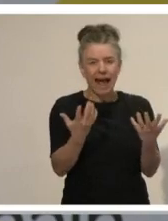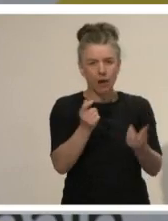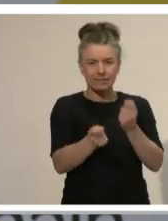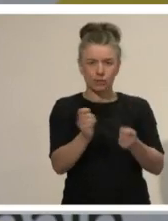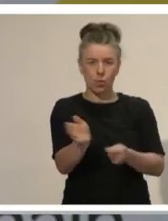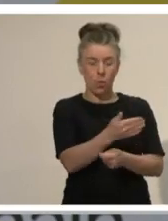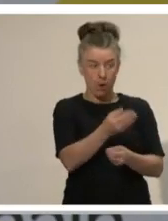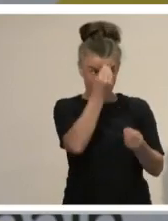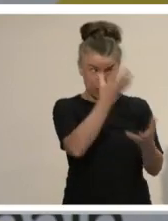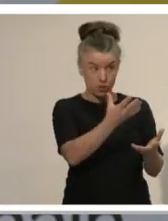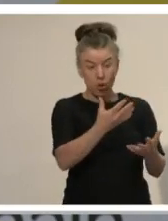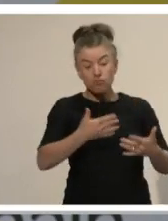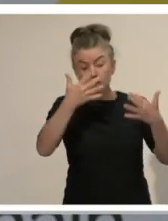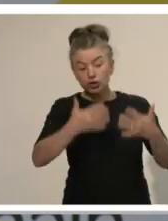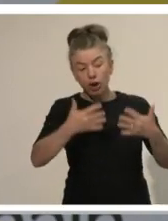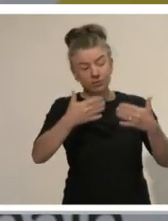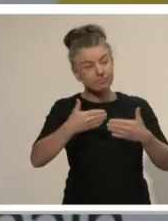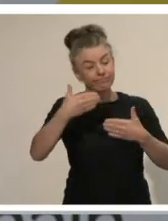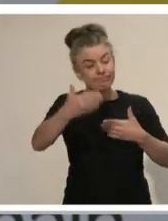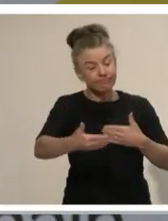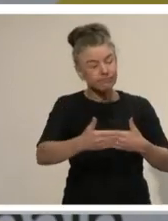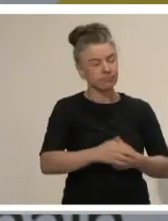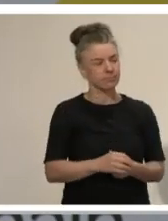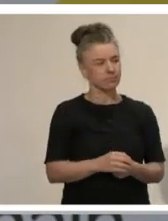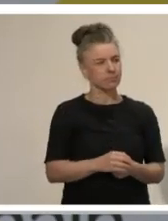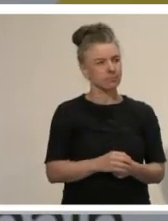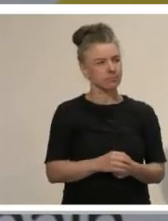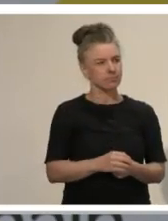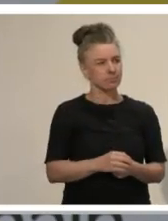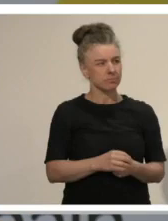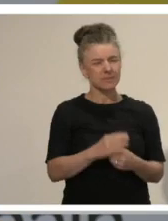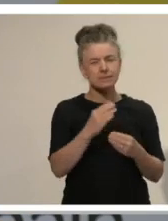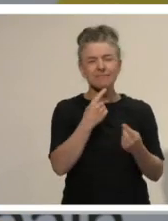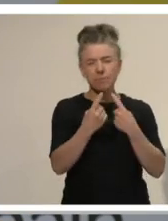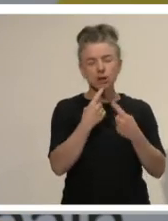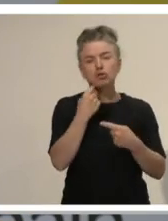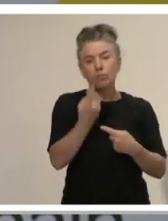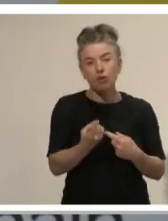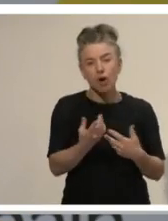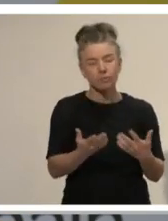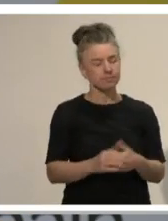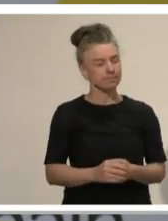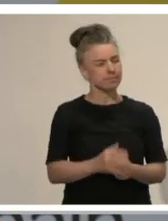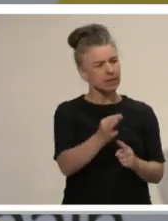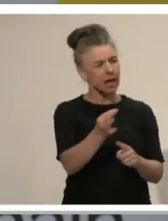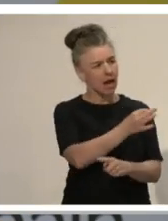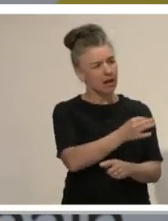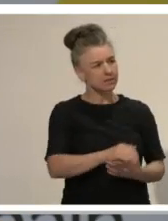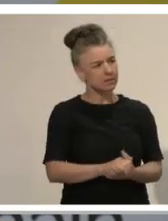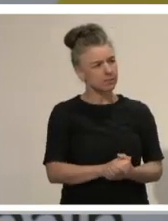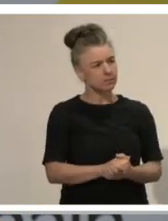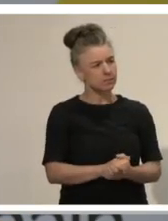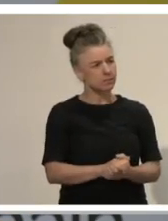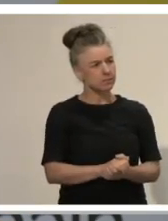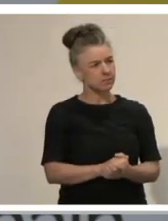So I'll let you know the results of that testing when we have it, which will probably be at least some of it tomorrow. Our contact